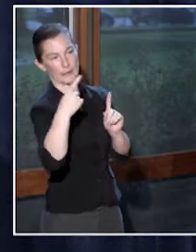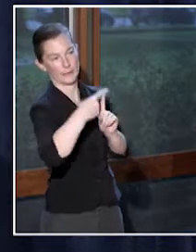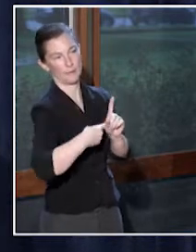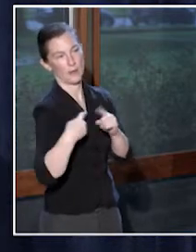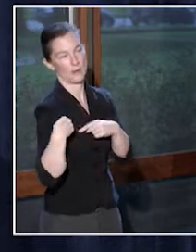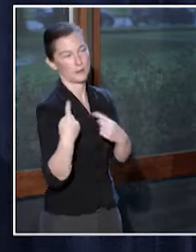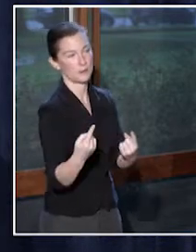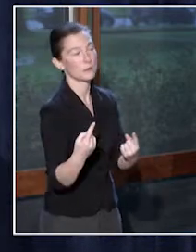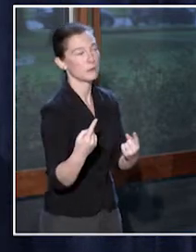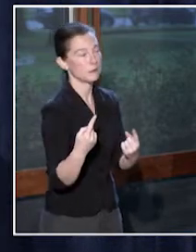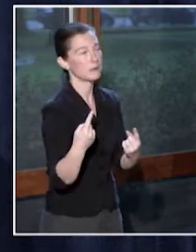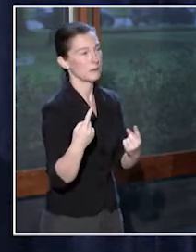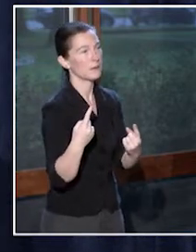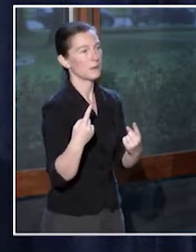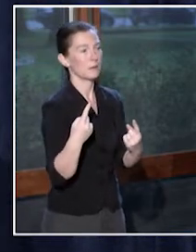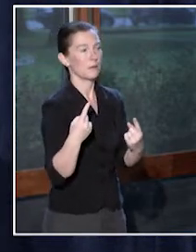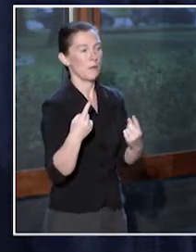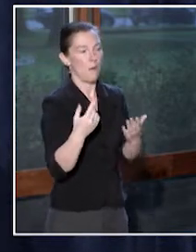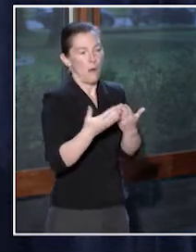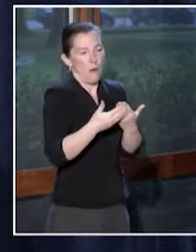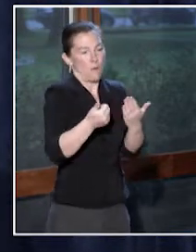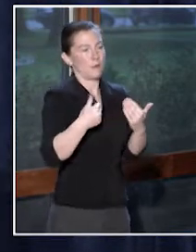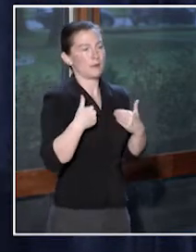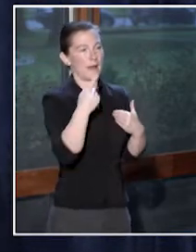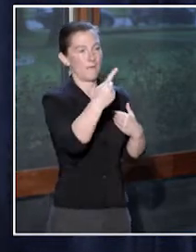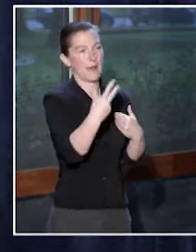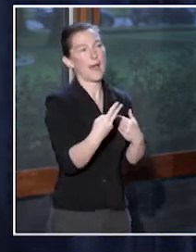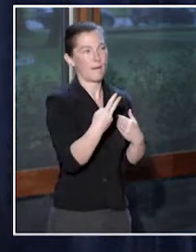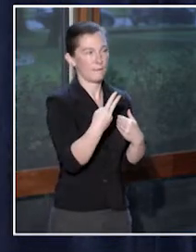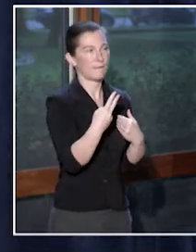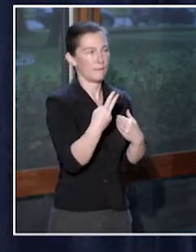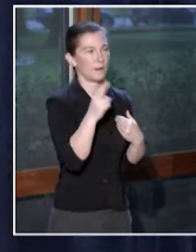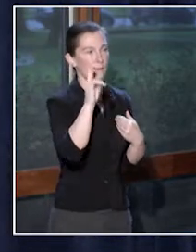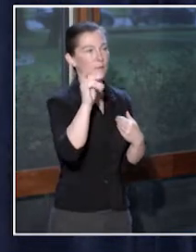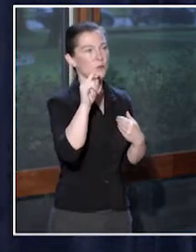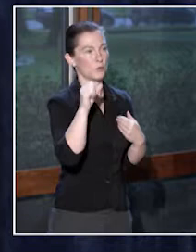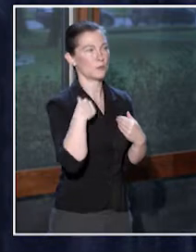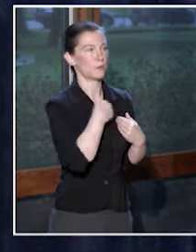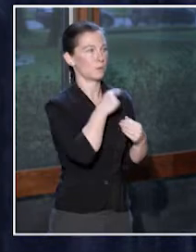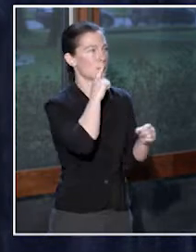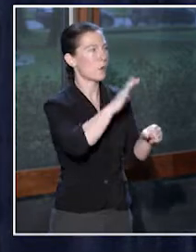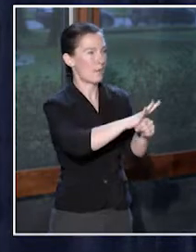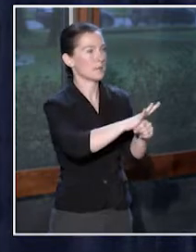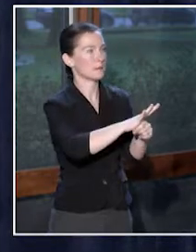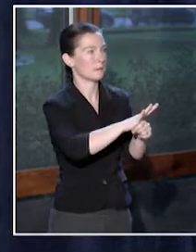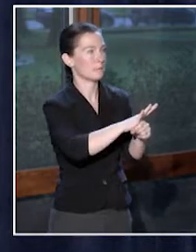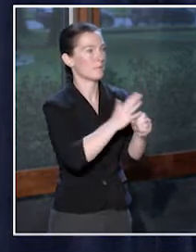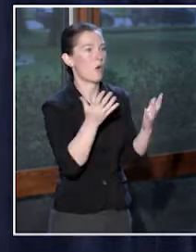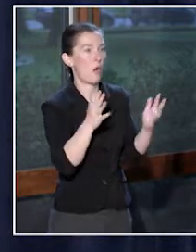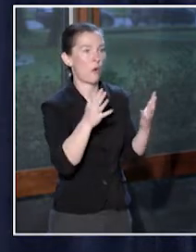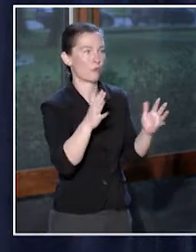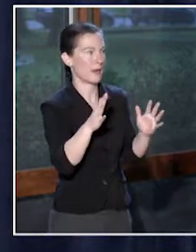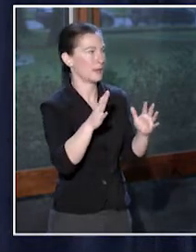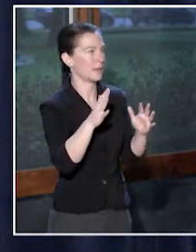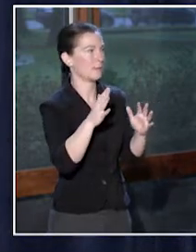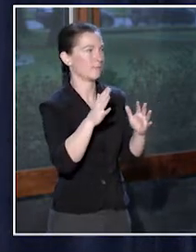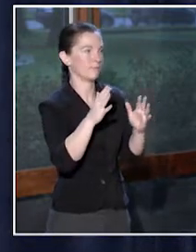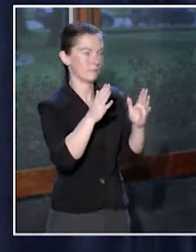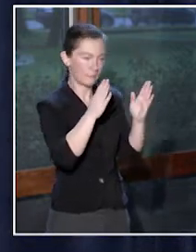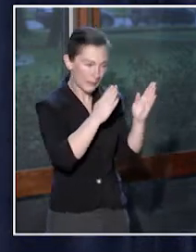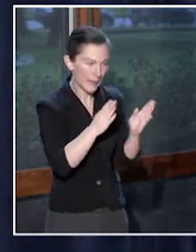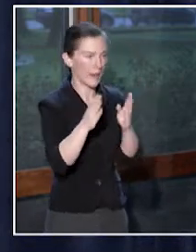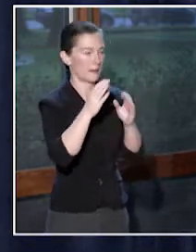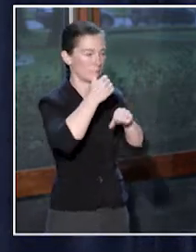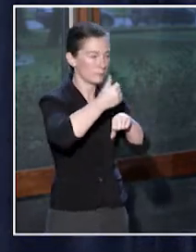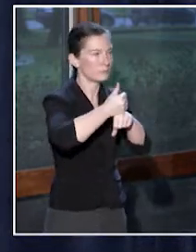half of the units promised to voters in the process already locked down, both in new developments